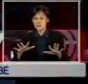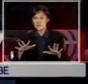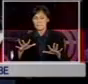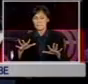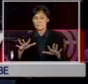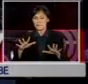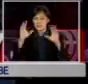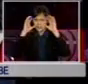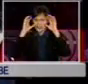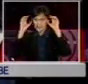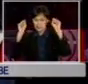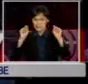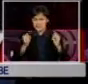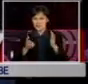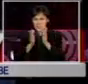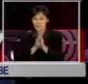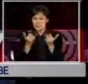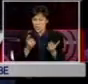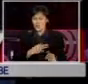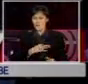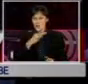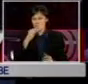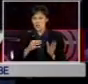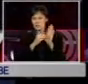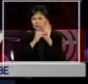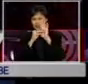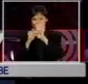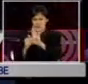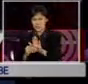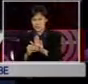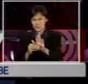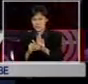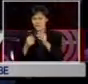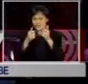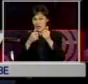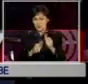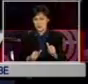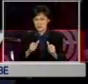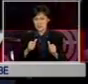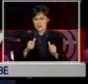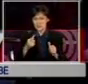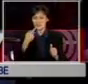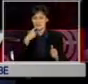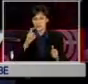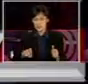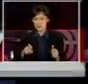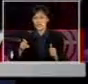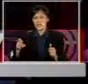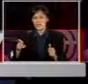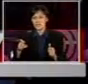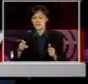I therefore make a formal manifestation that pursuant to the subpoena issued by the